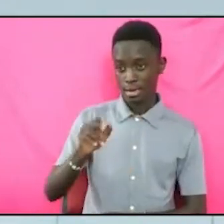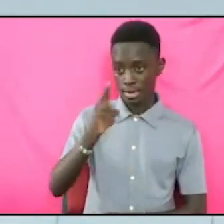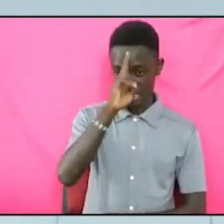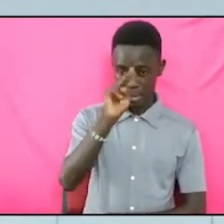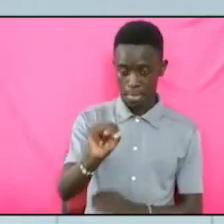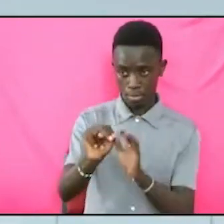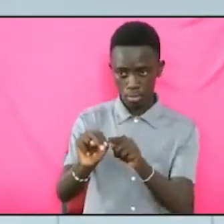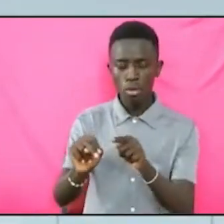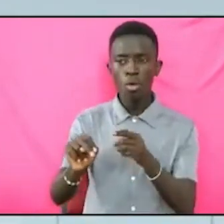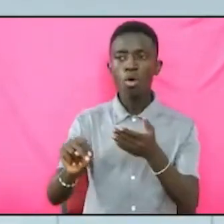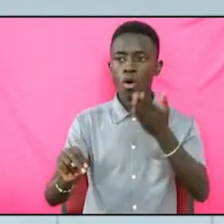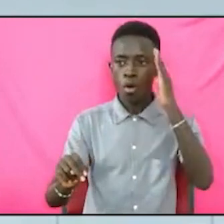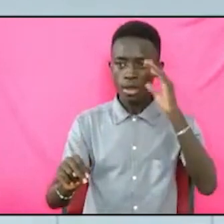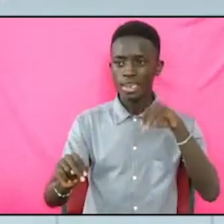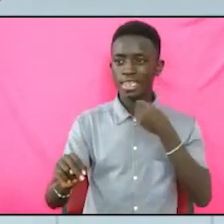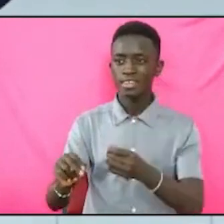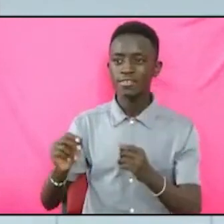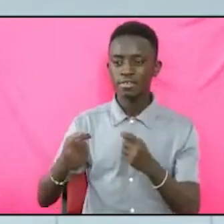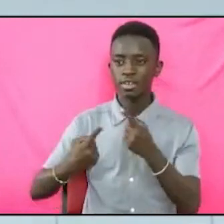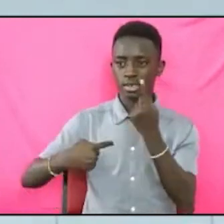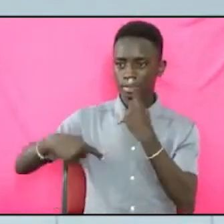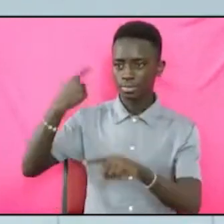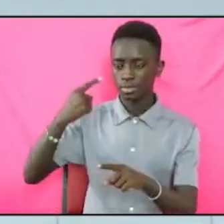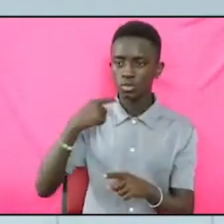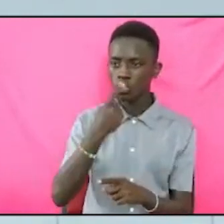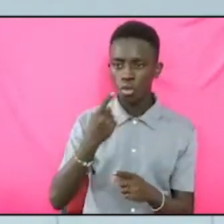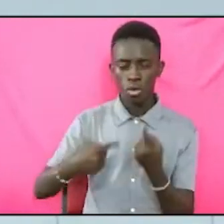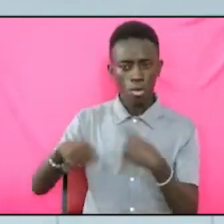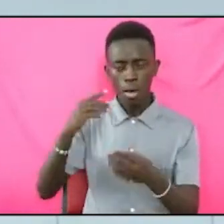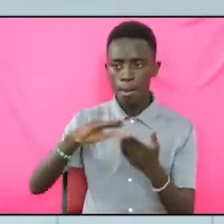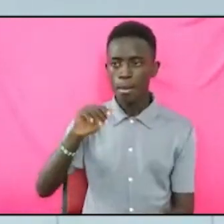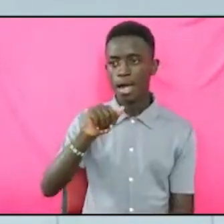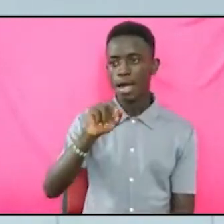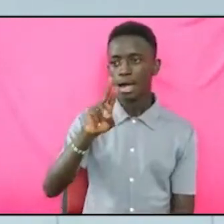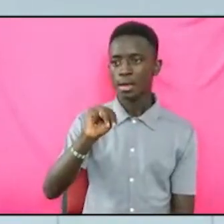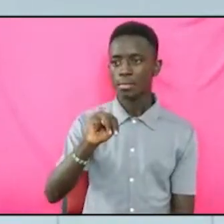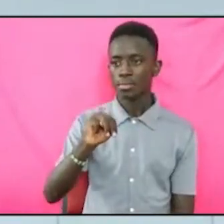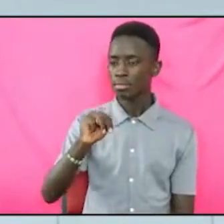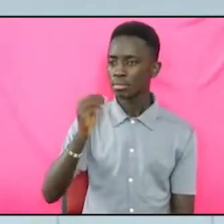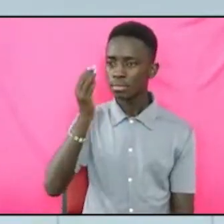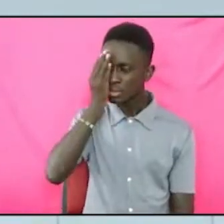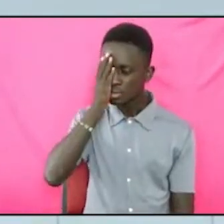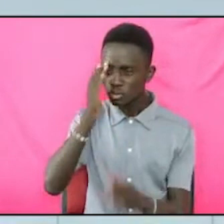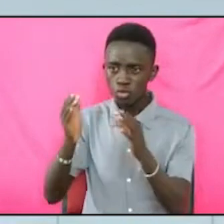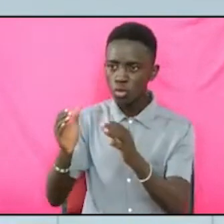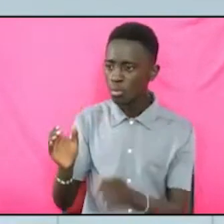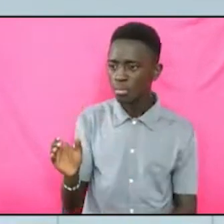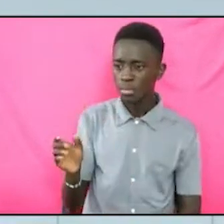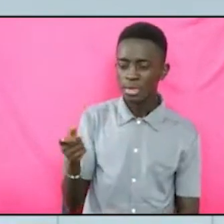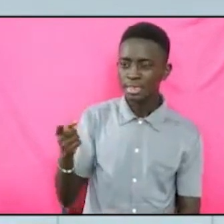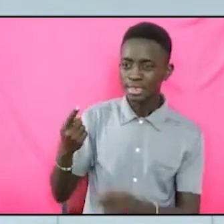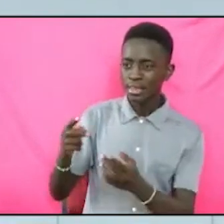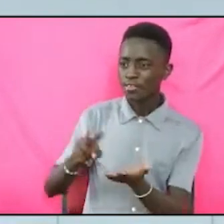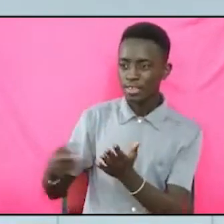of Israel, had given victory to his enemies, the Aram. Aram against the Israelites. In fact, the word that is